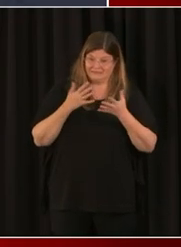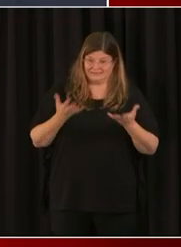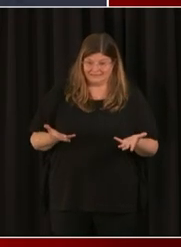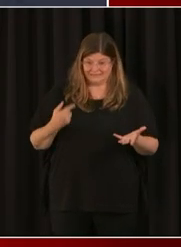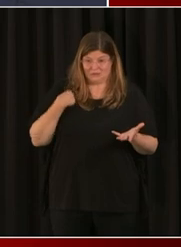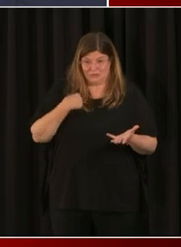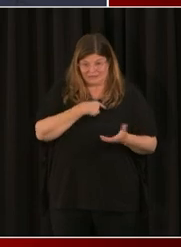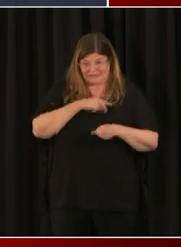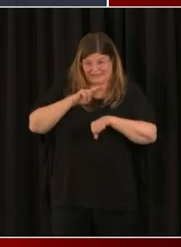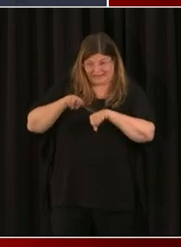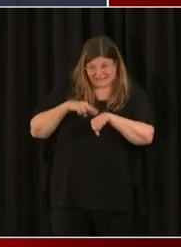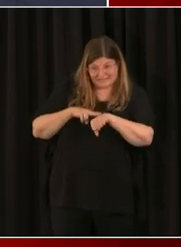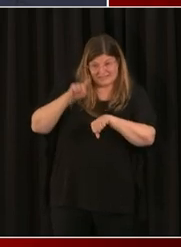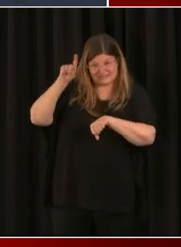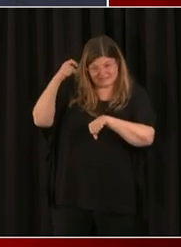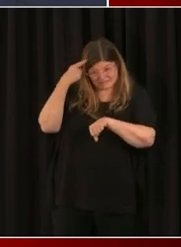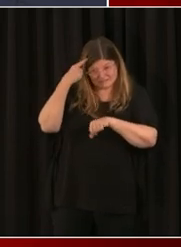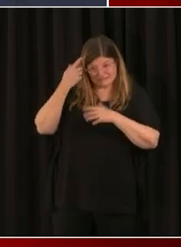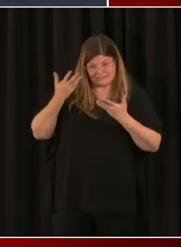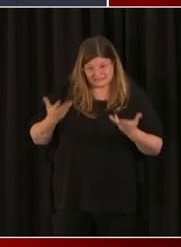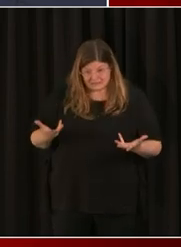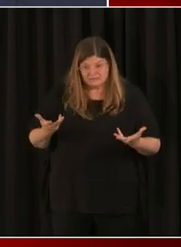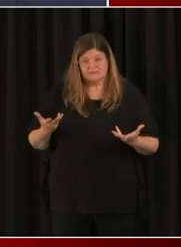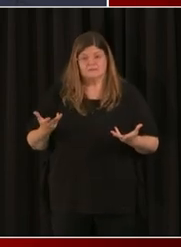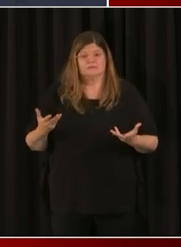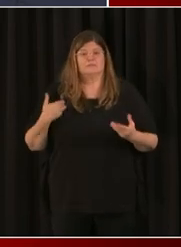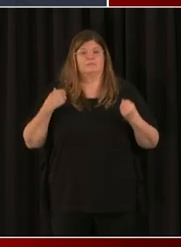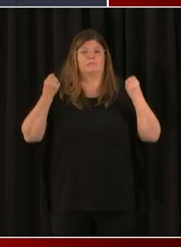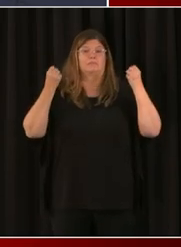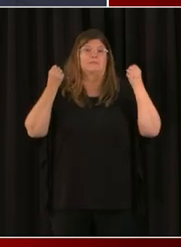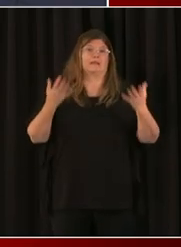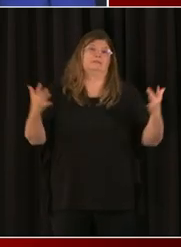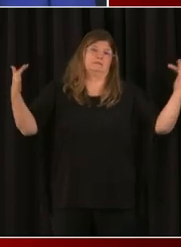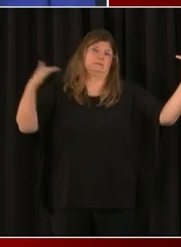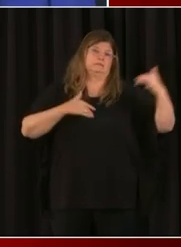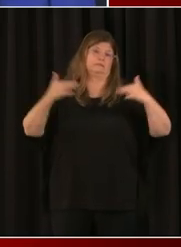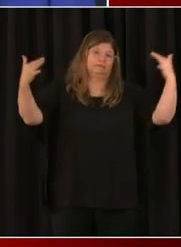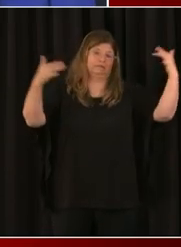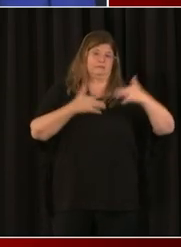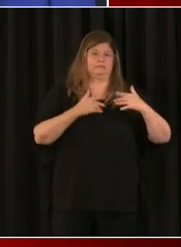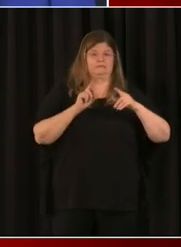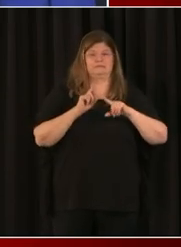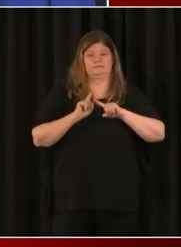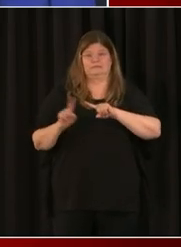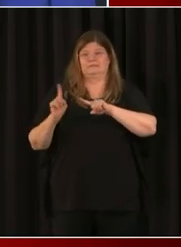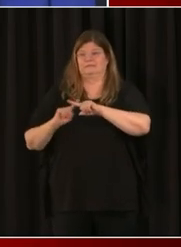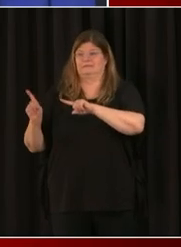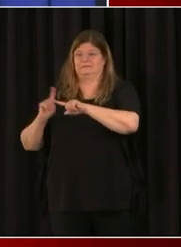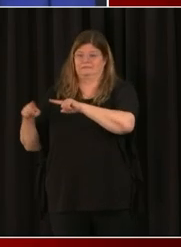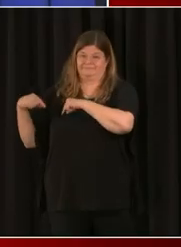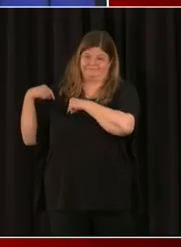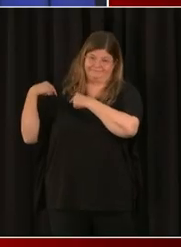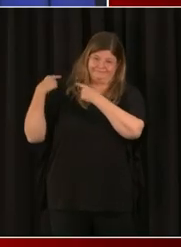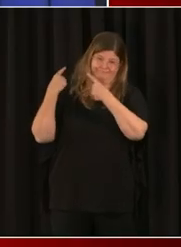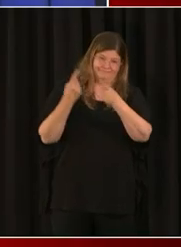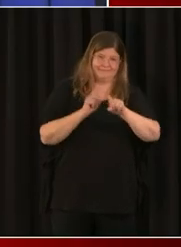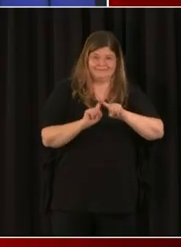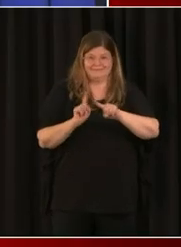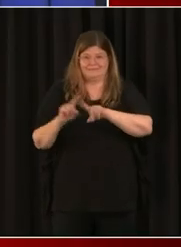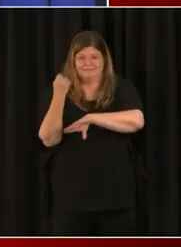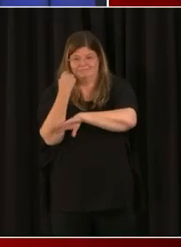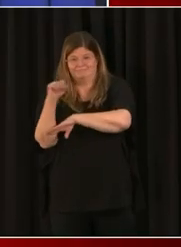we are the nation's capital, we've had a number of people come here throughout the pandemic. And we